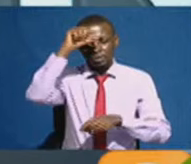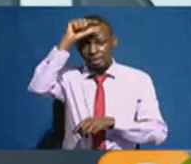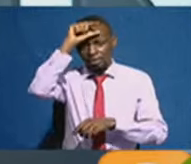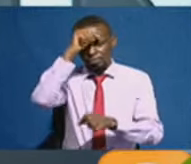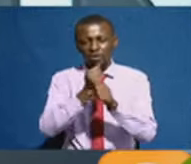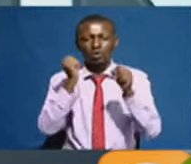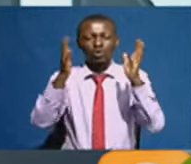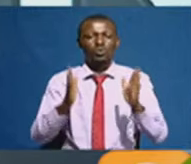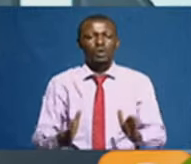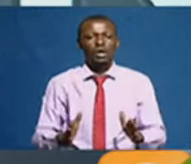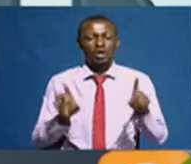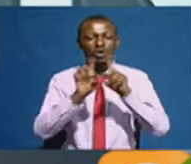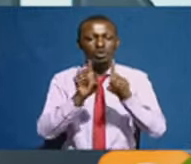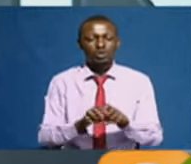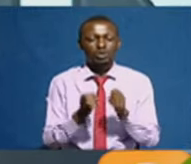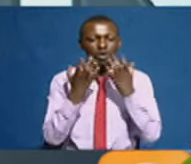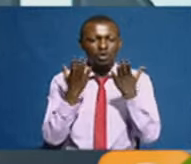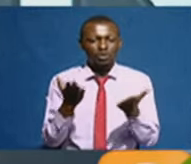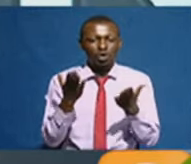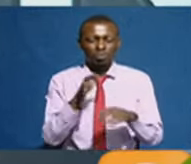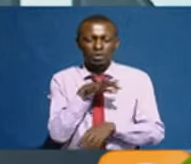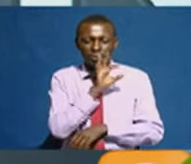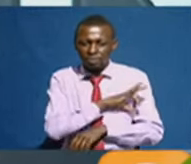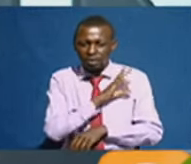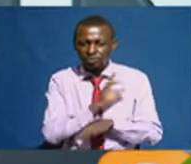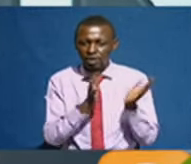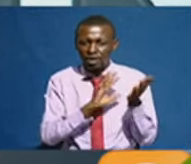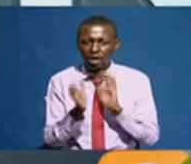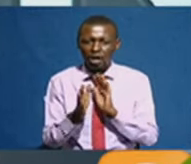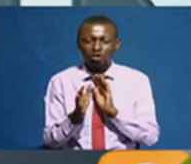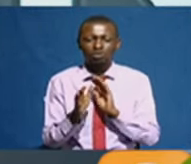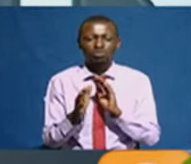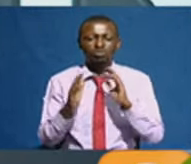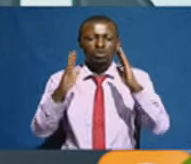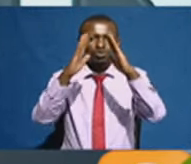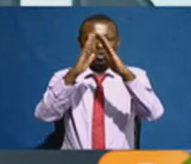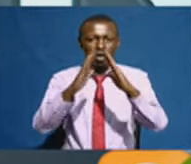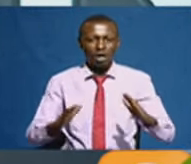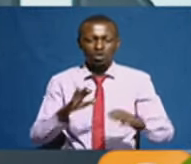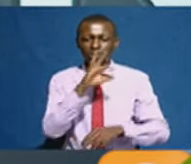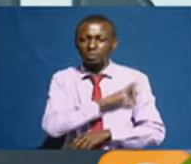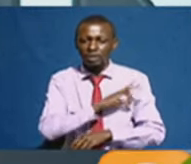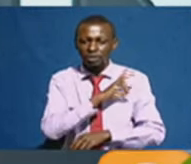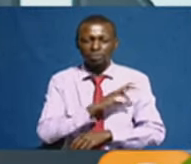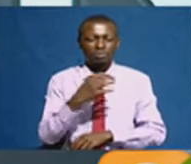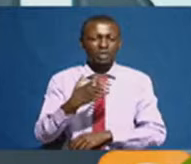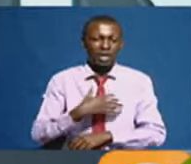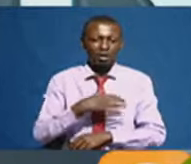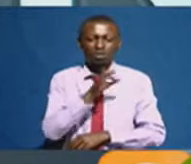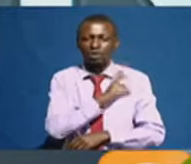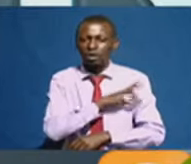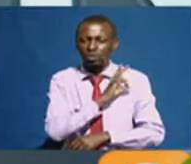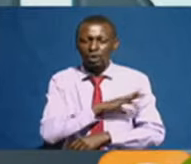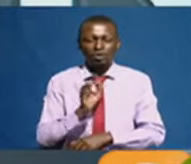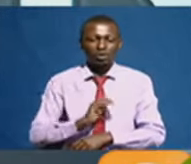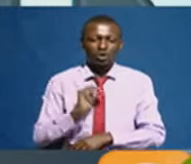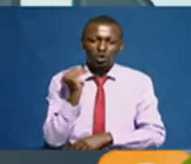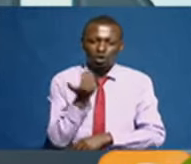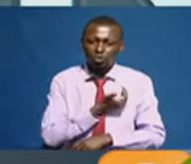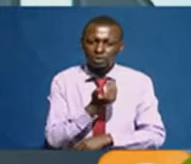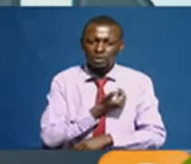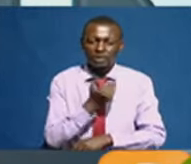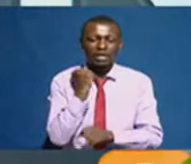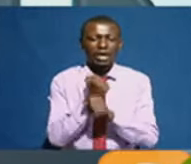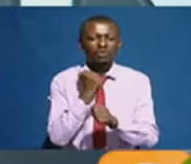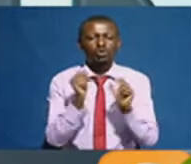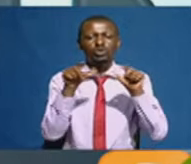to even talk about their remuneration, the house allowance, leave allowance, committee, and put it within the job